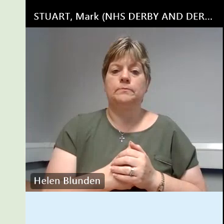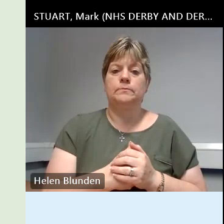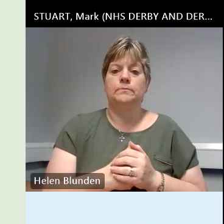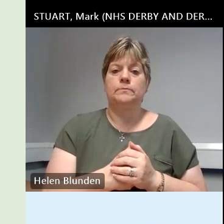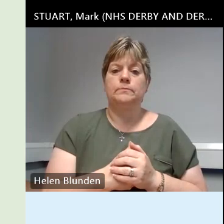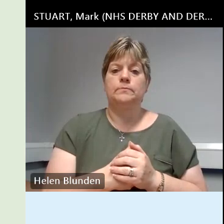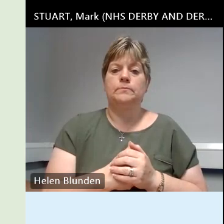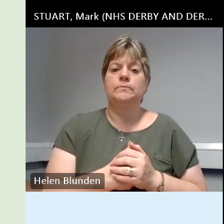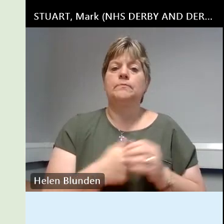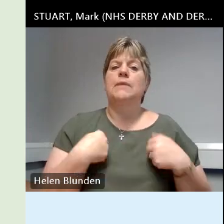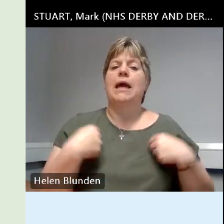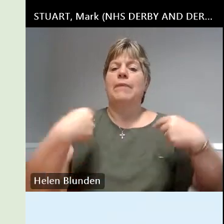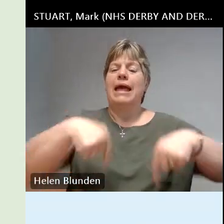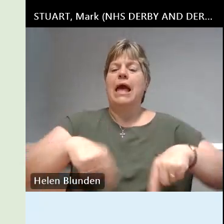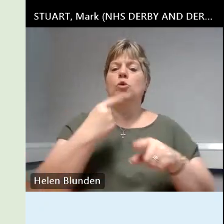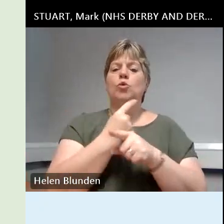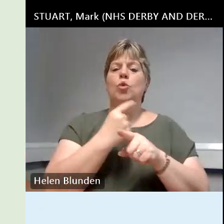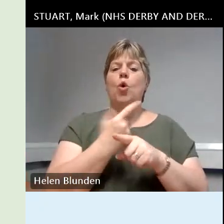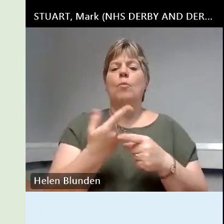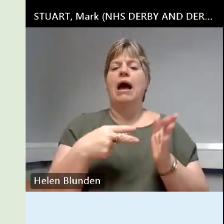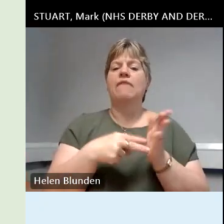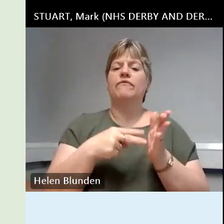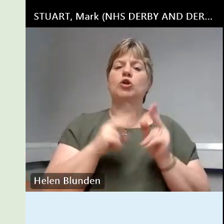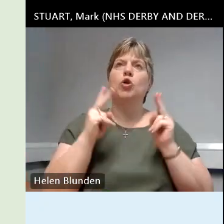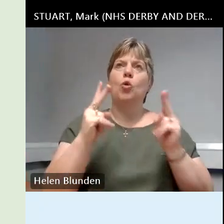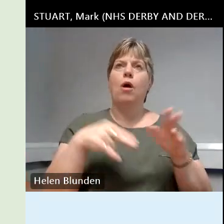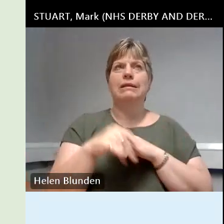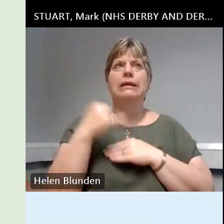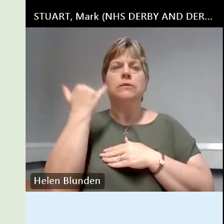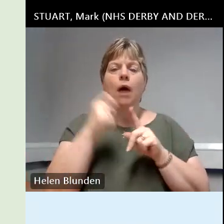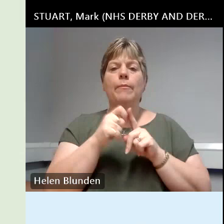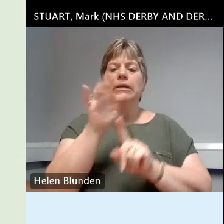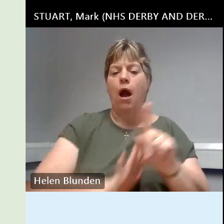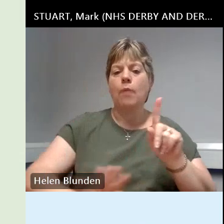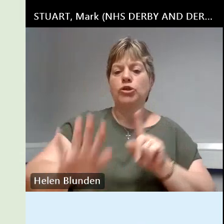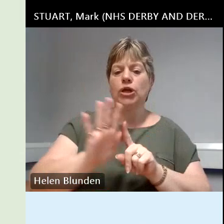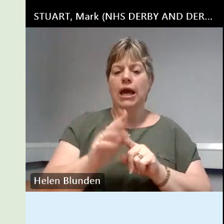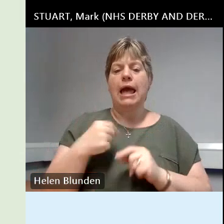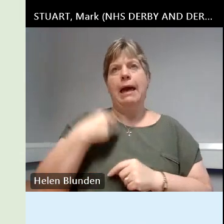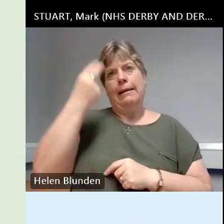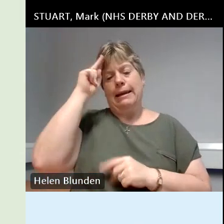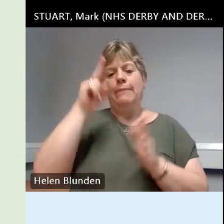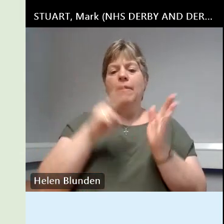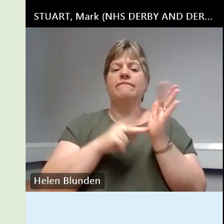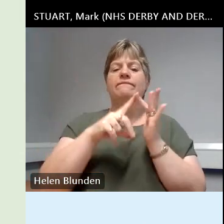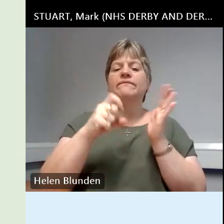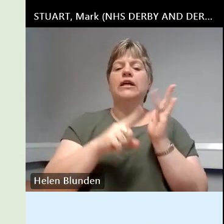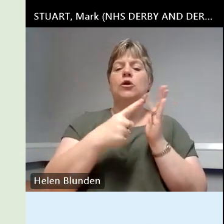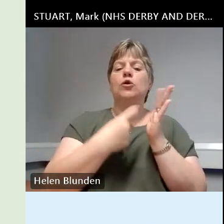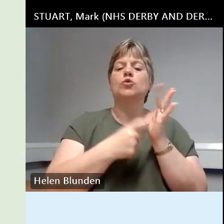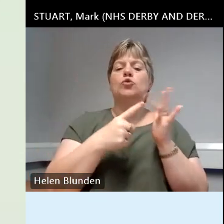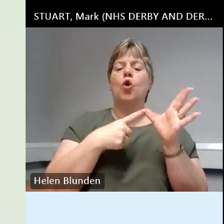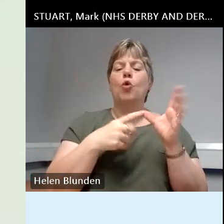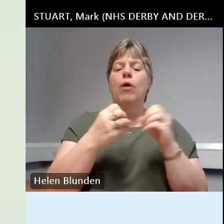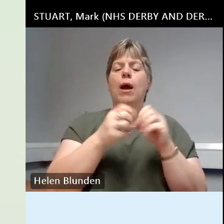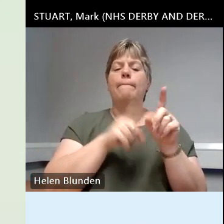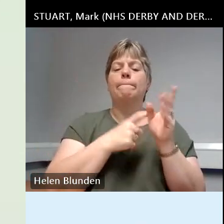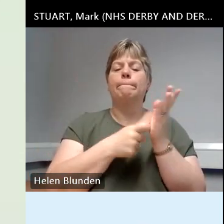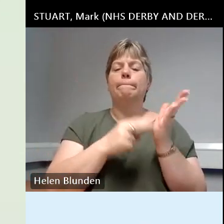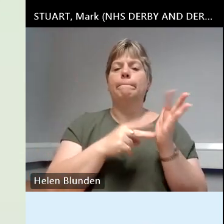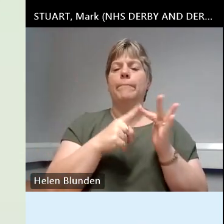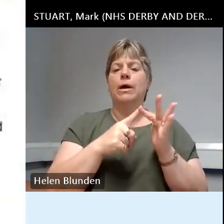So I'm here today to talk to you about virtual wards in Derby and Derbyshire. As Mark said, my name's Victoria Byrne and I'm the outgoing programme manager